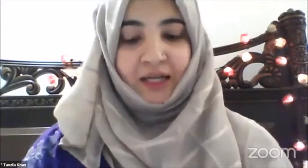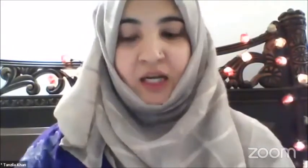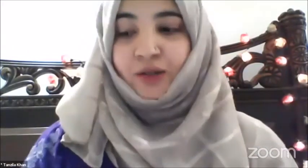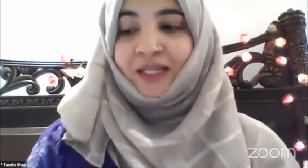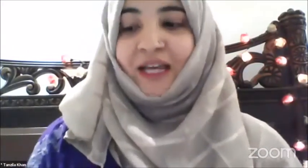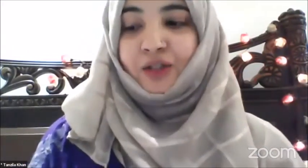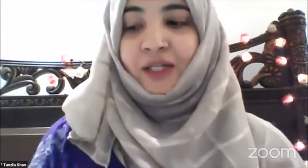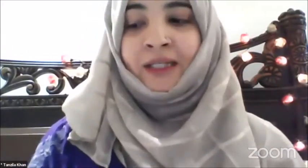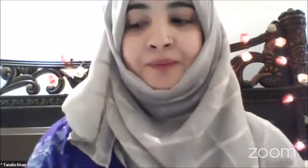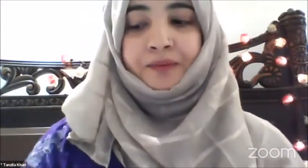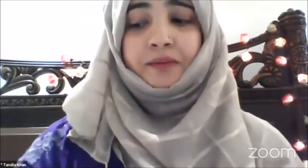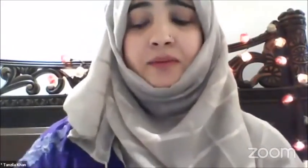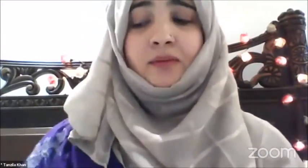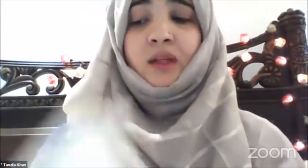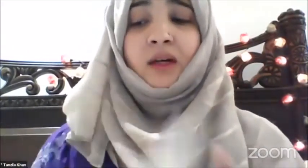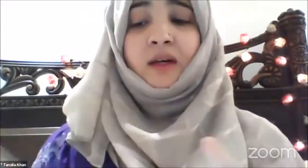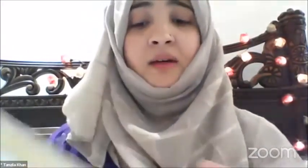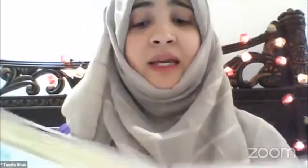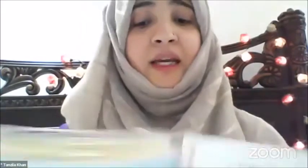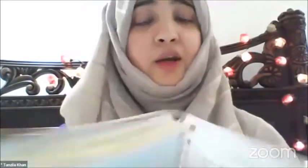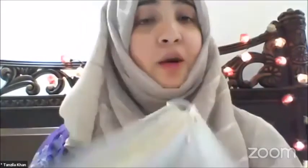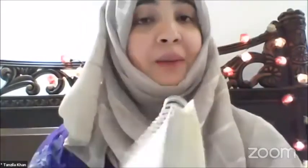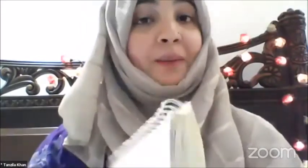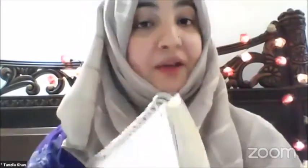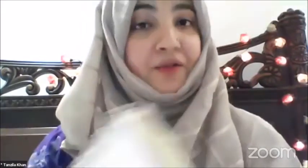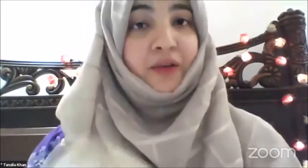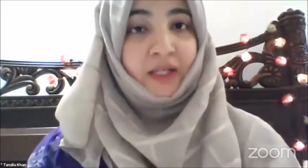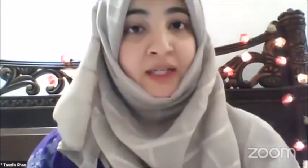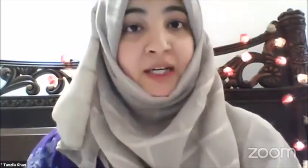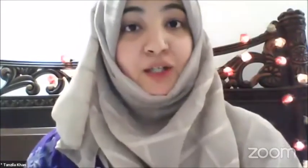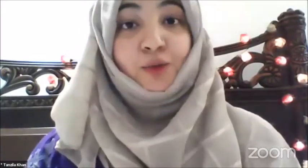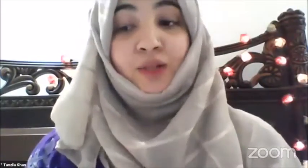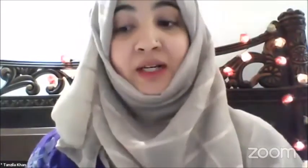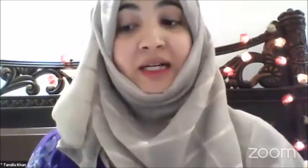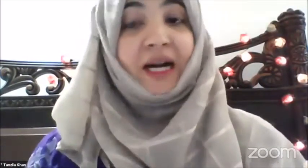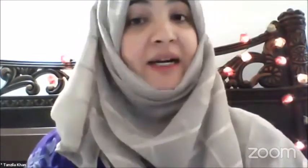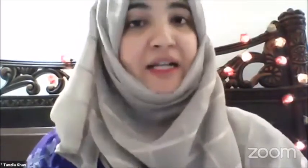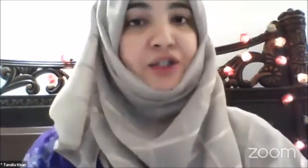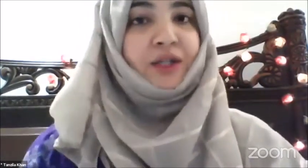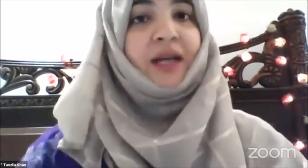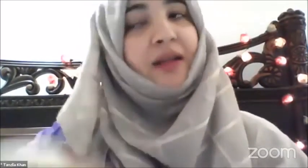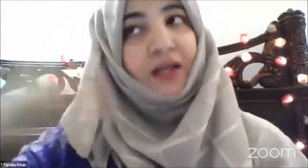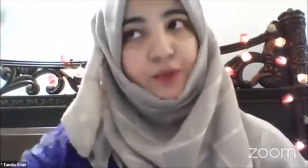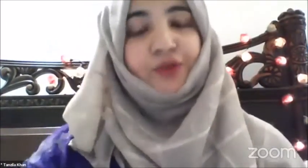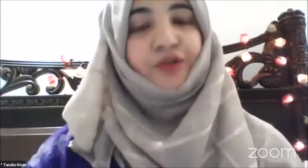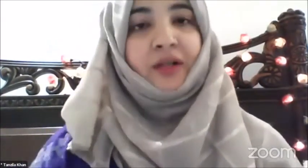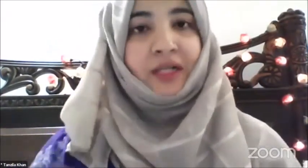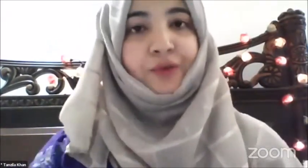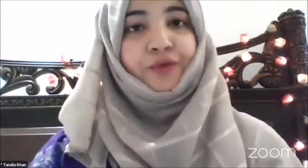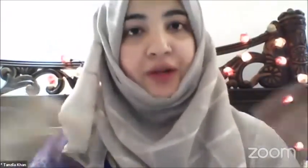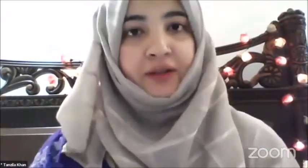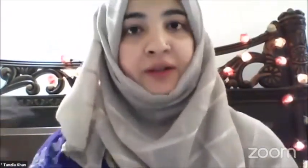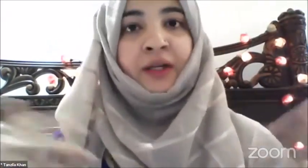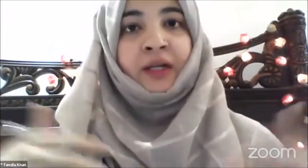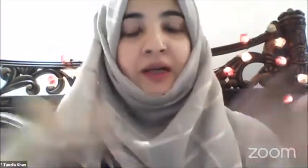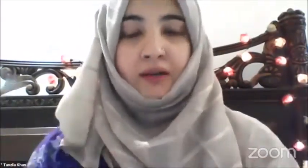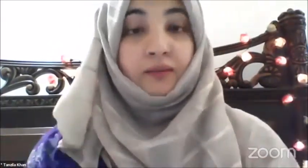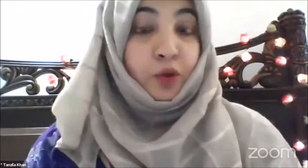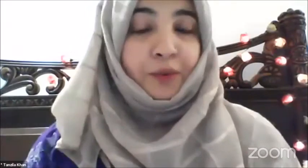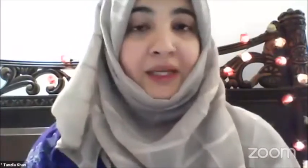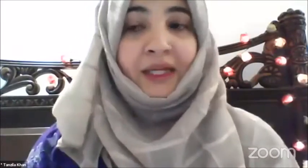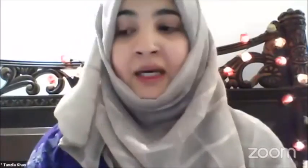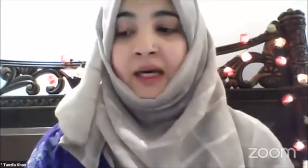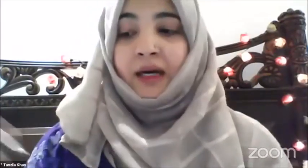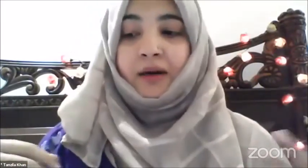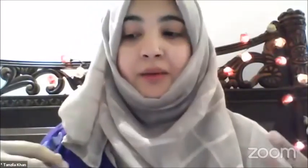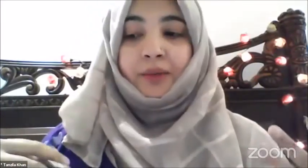society. So it's actually an economic benefit to the entire nation, and then it would trickle down further